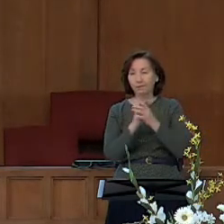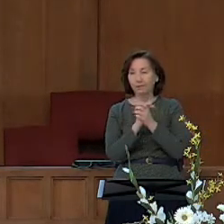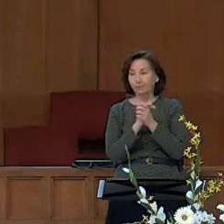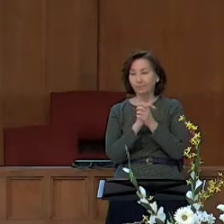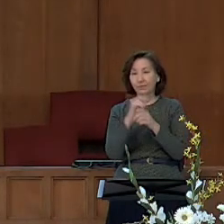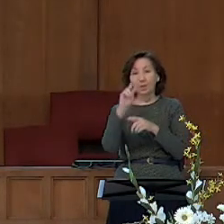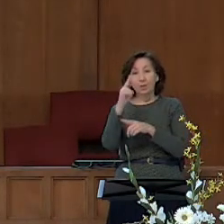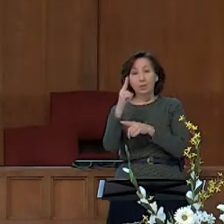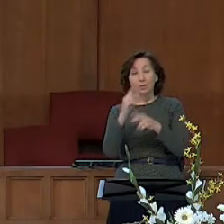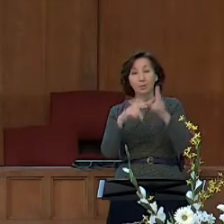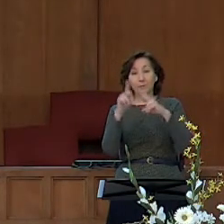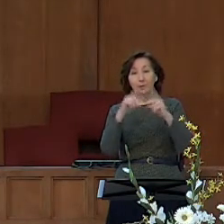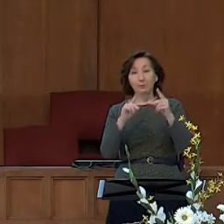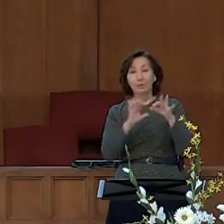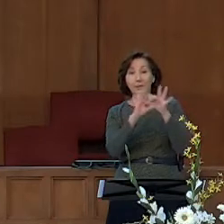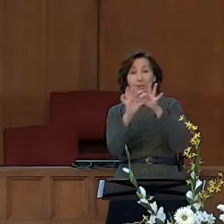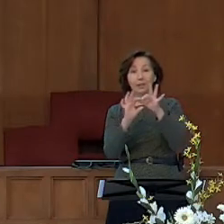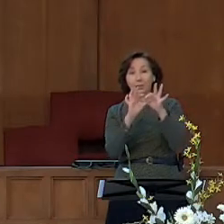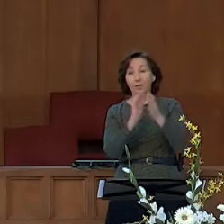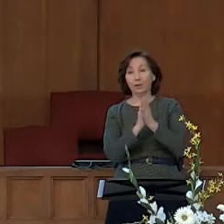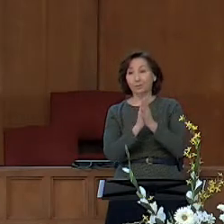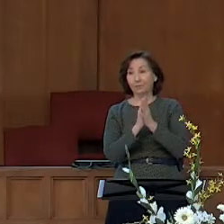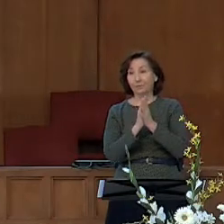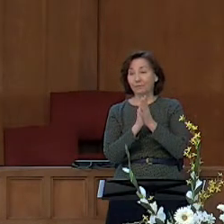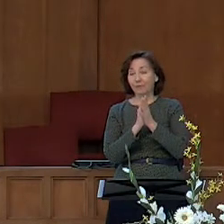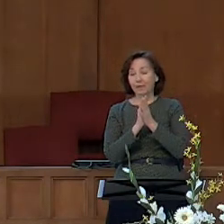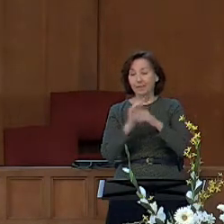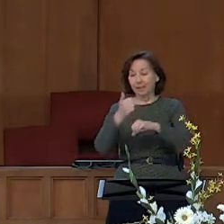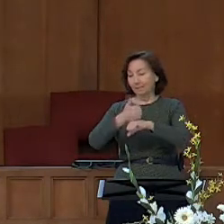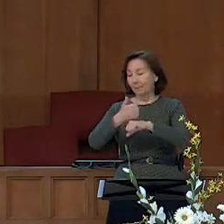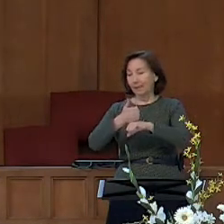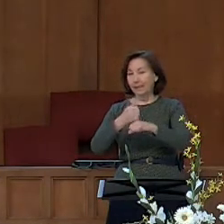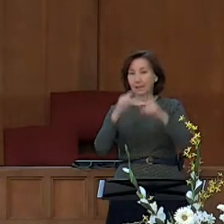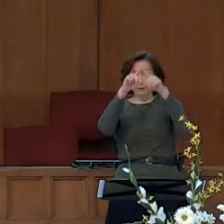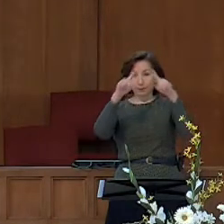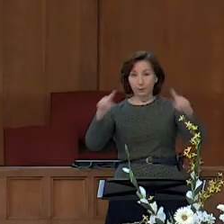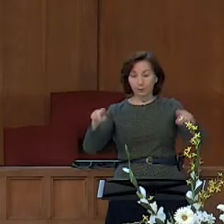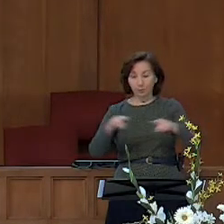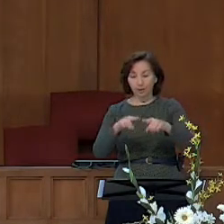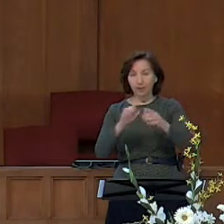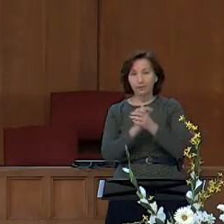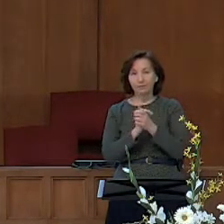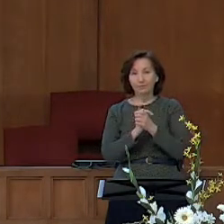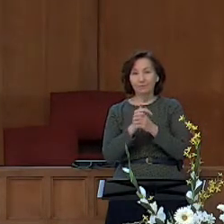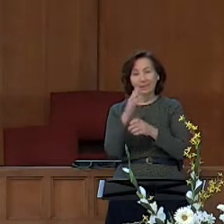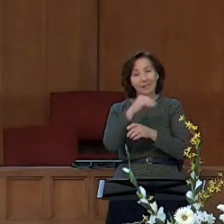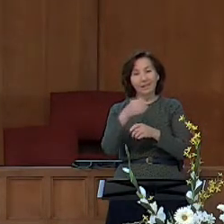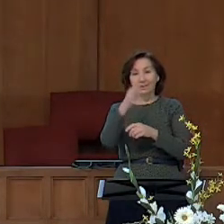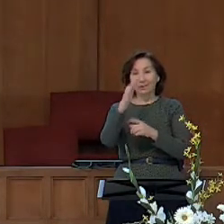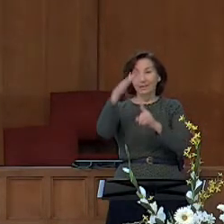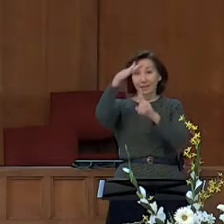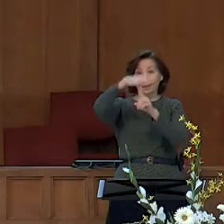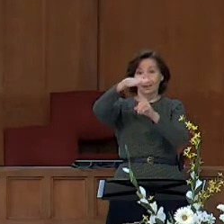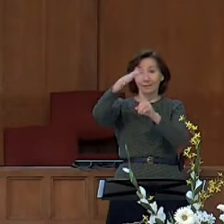Two people in the relationship is at the base of the triangle, and God is at the top.